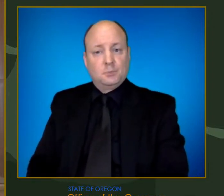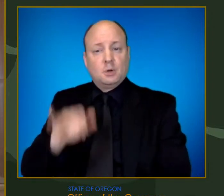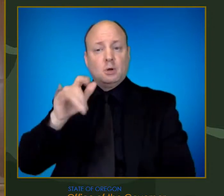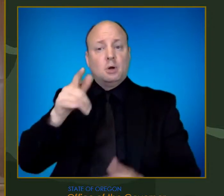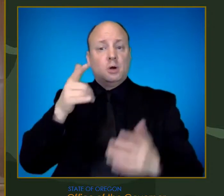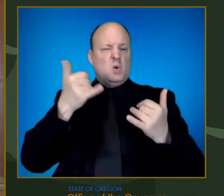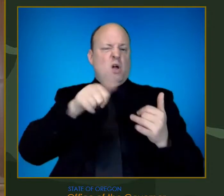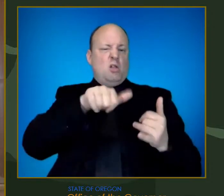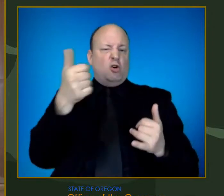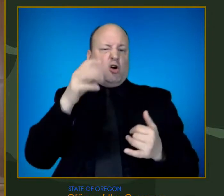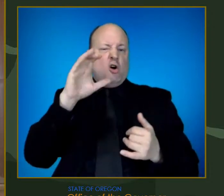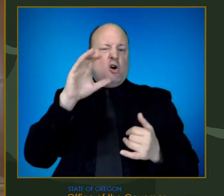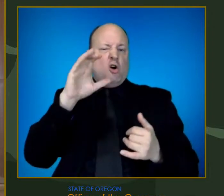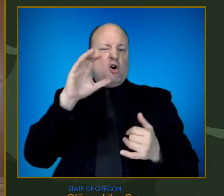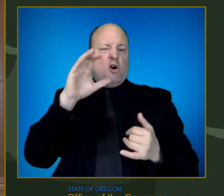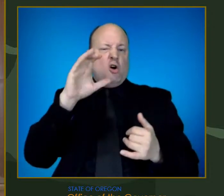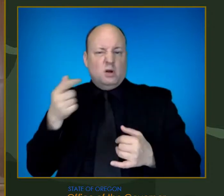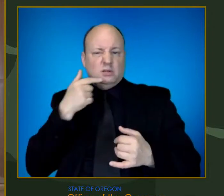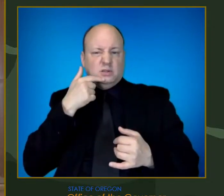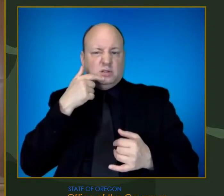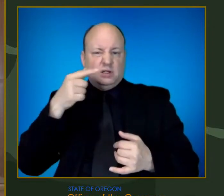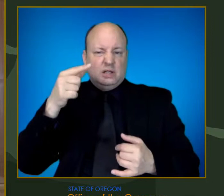Amy?